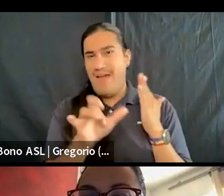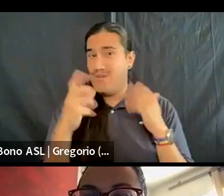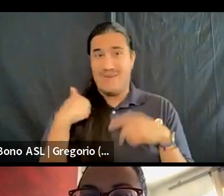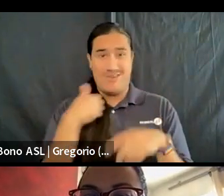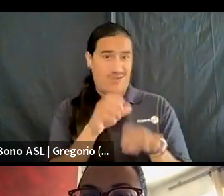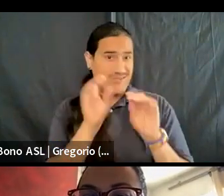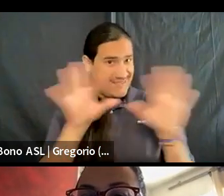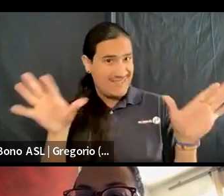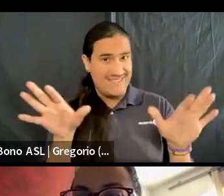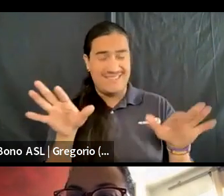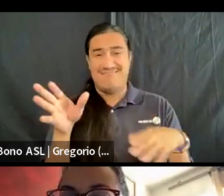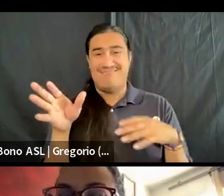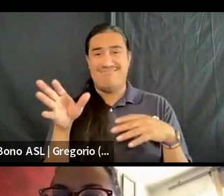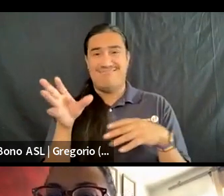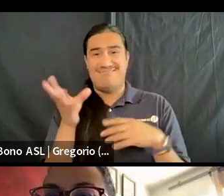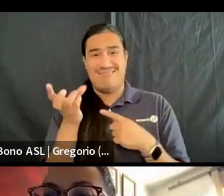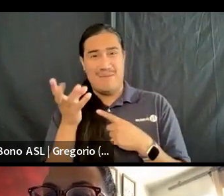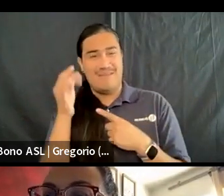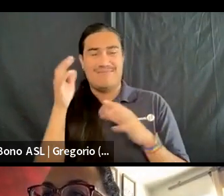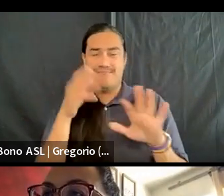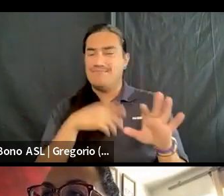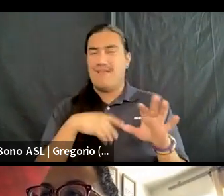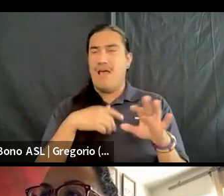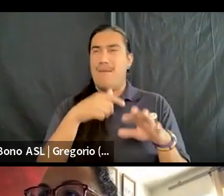it's a philosophical, sorry about that.